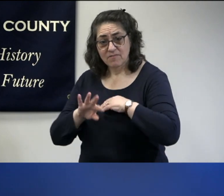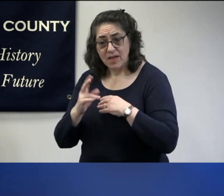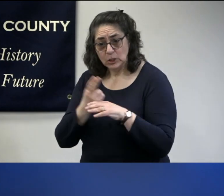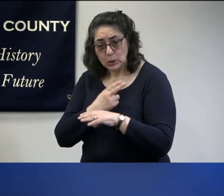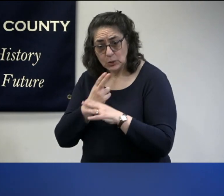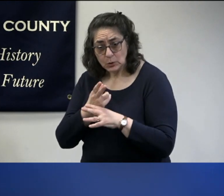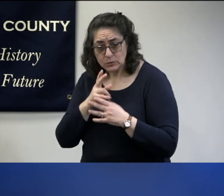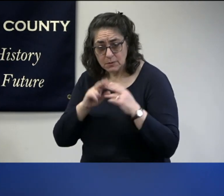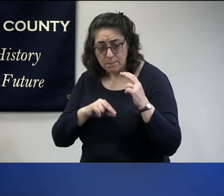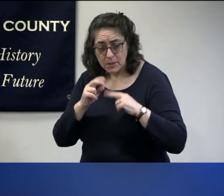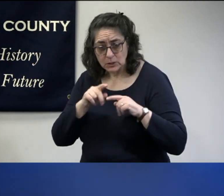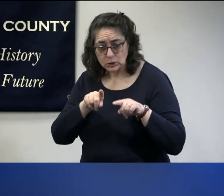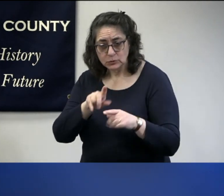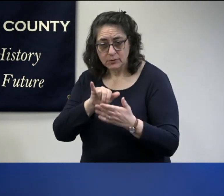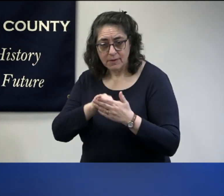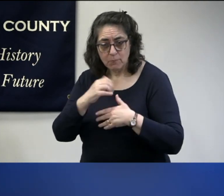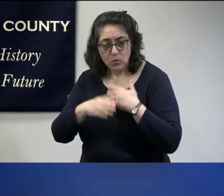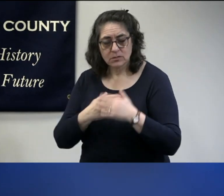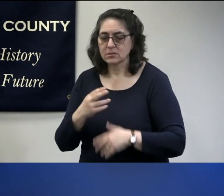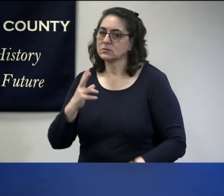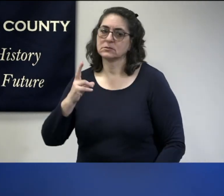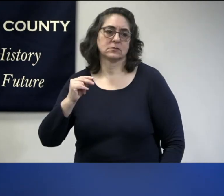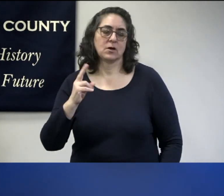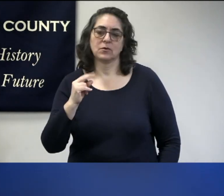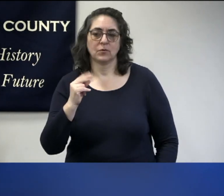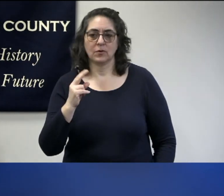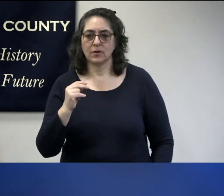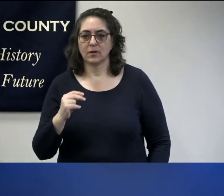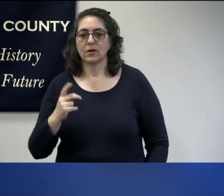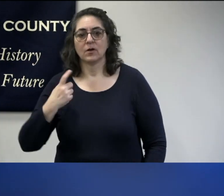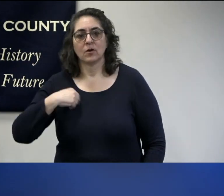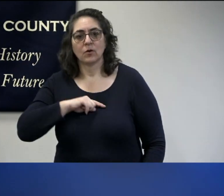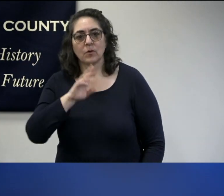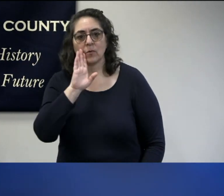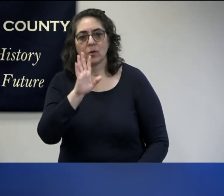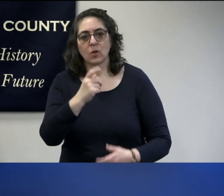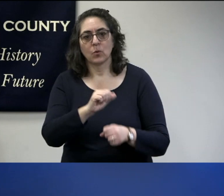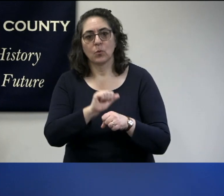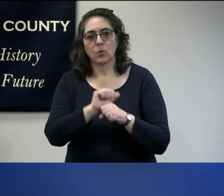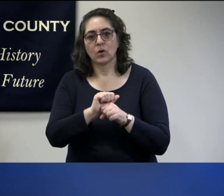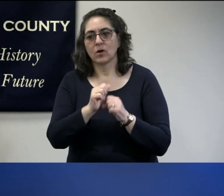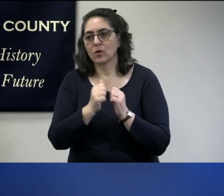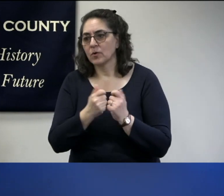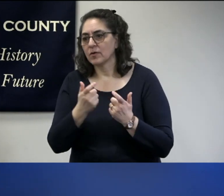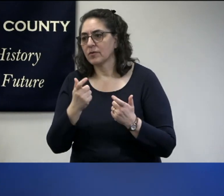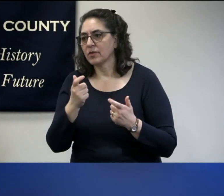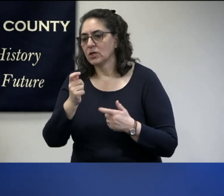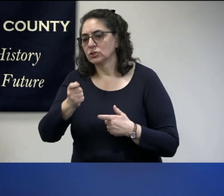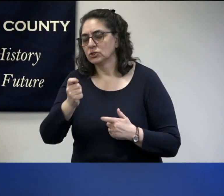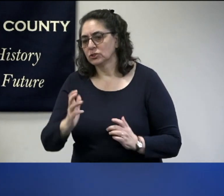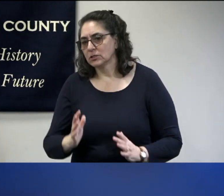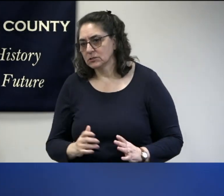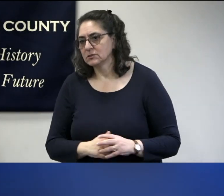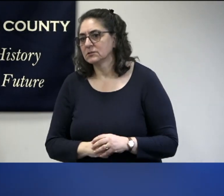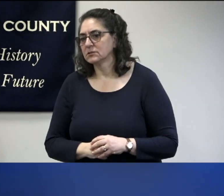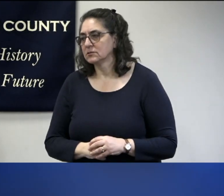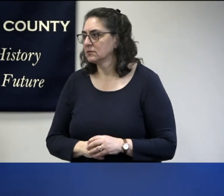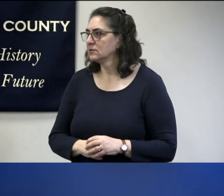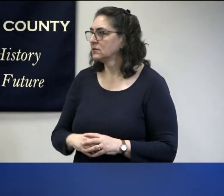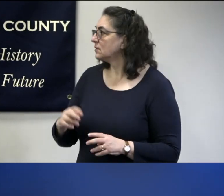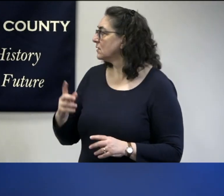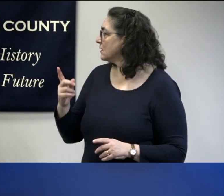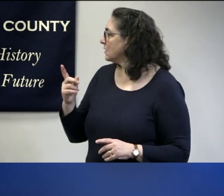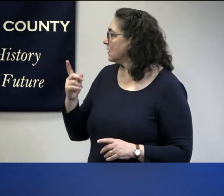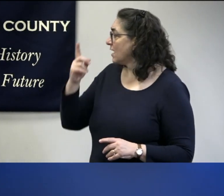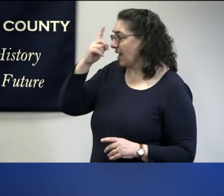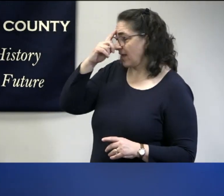during the process? No. Any of the courtrooms? No, and we are going to be working with the judges on... Yeah. We have a meeting, I think, on Monday with the assignment